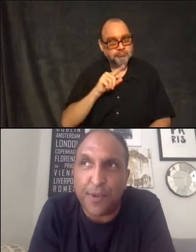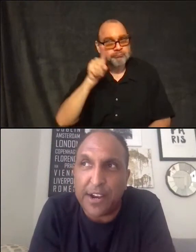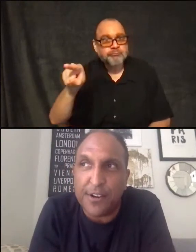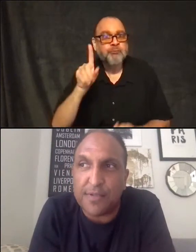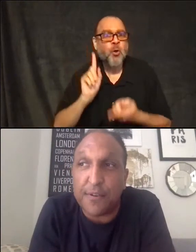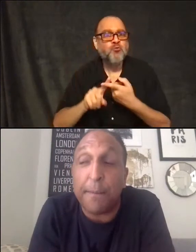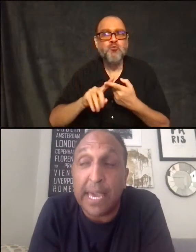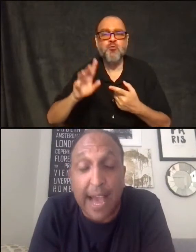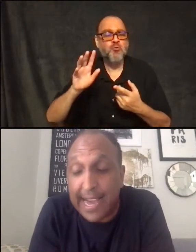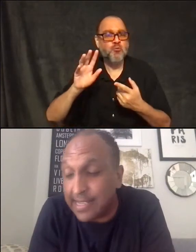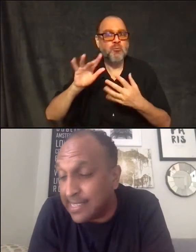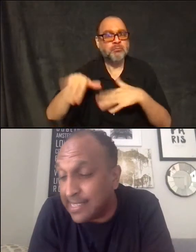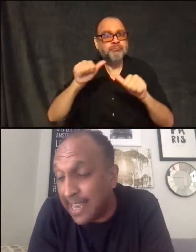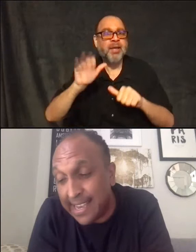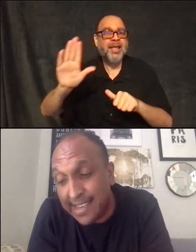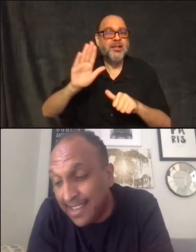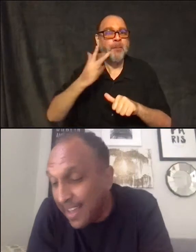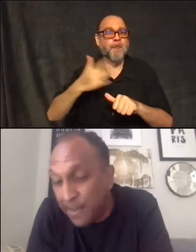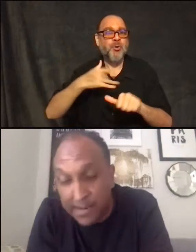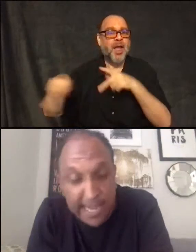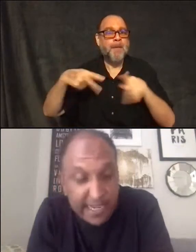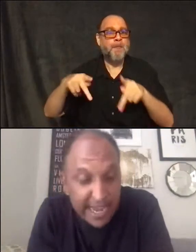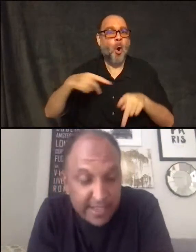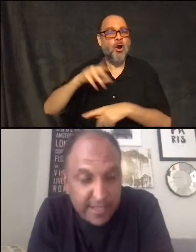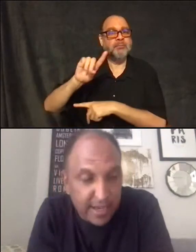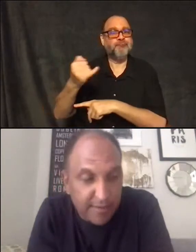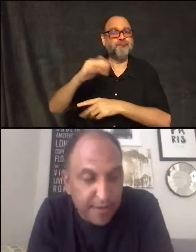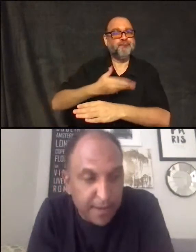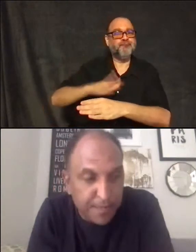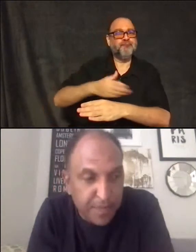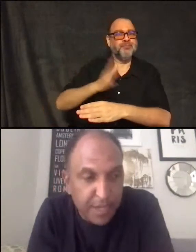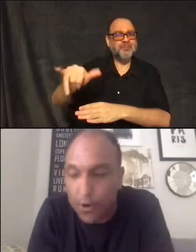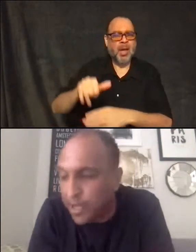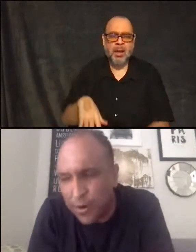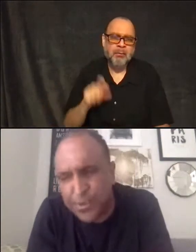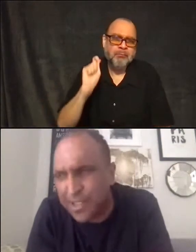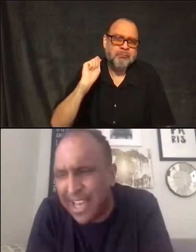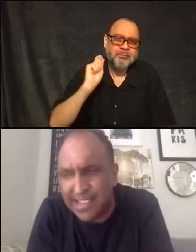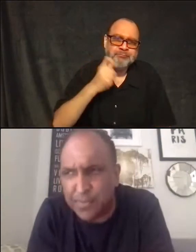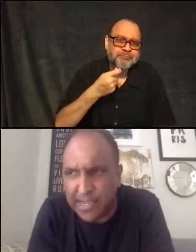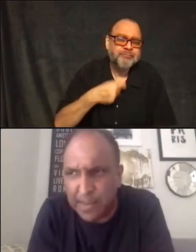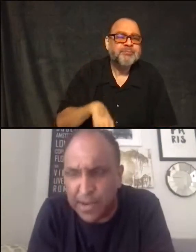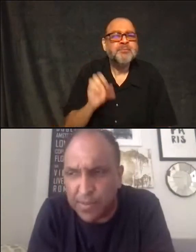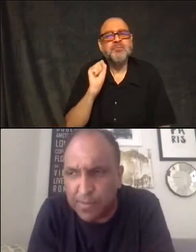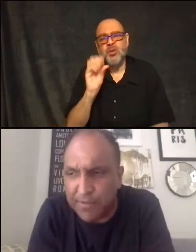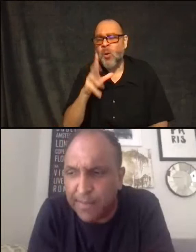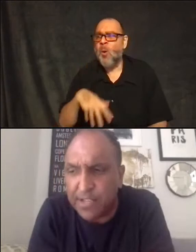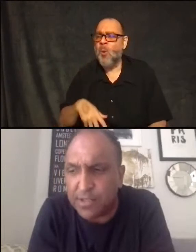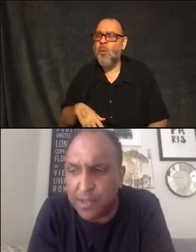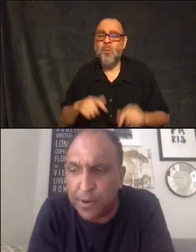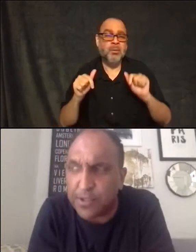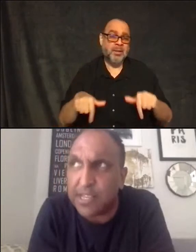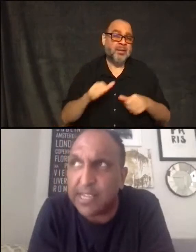spin records, for me, I got to say, many nights of, going through a lot in this pandemic with my